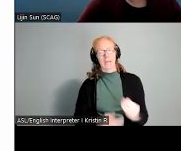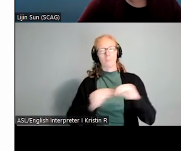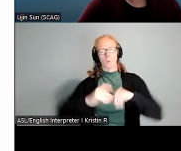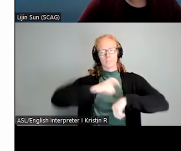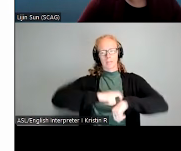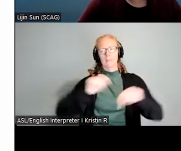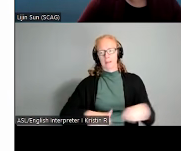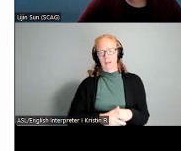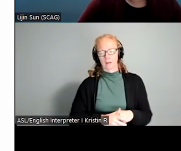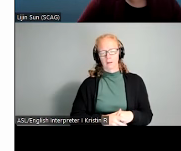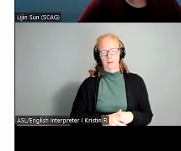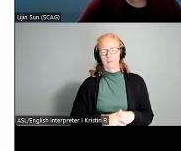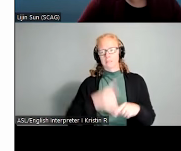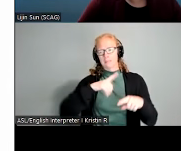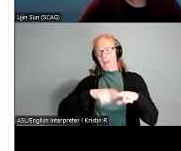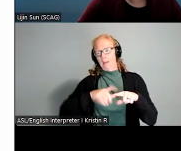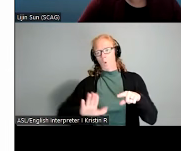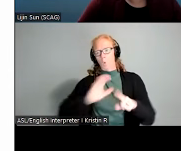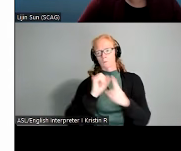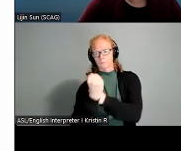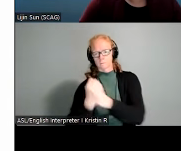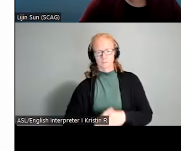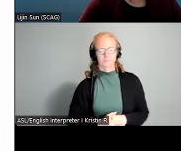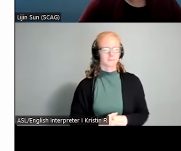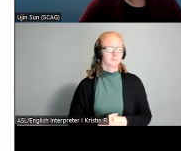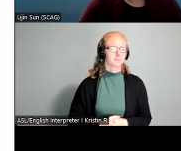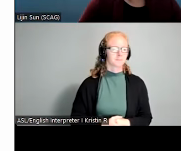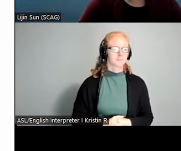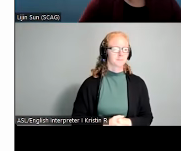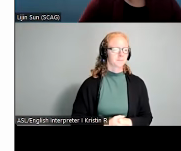and outreach during the project CEQA process.